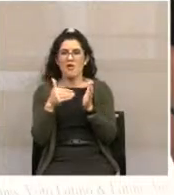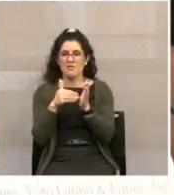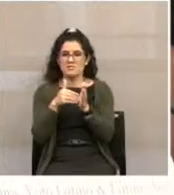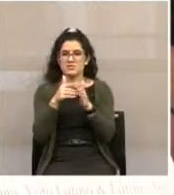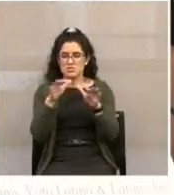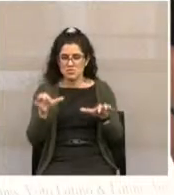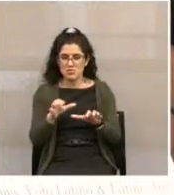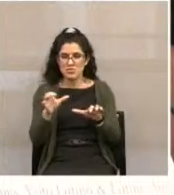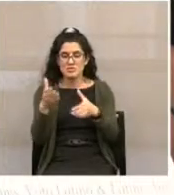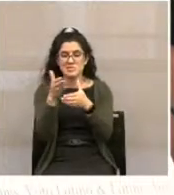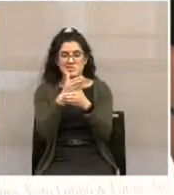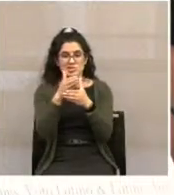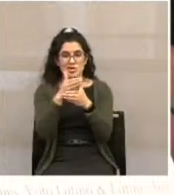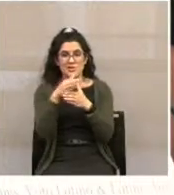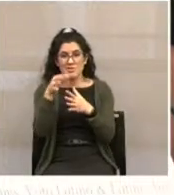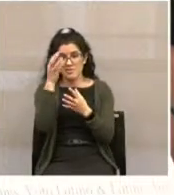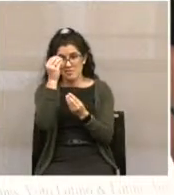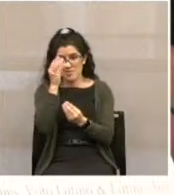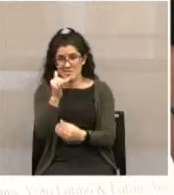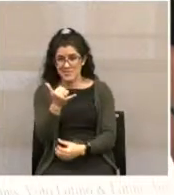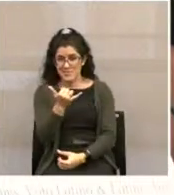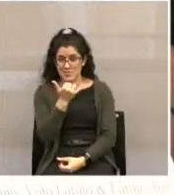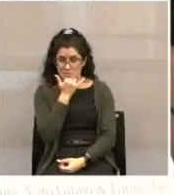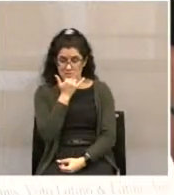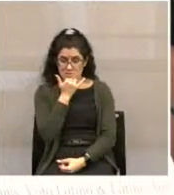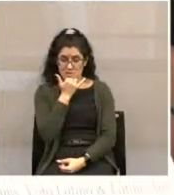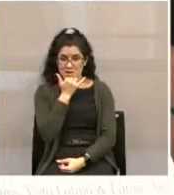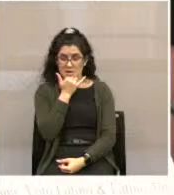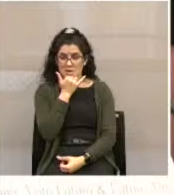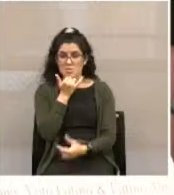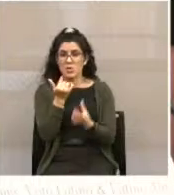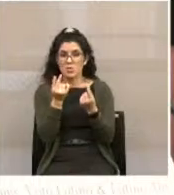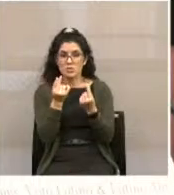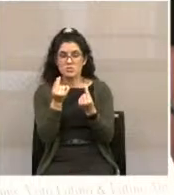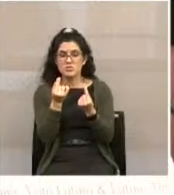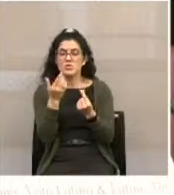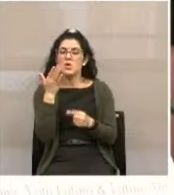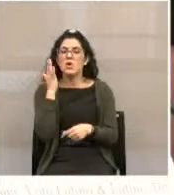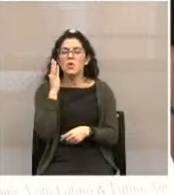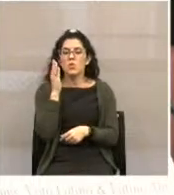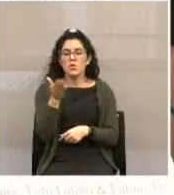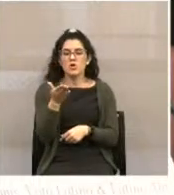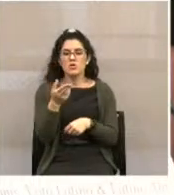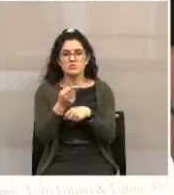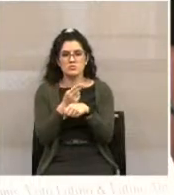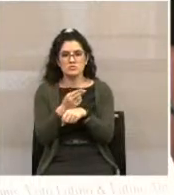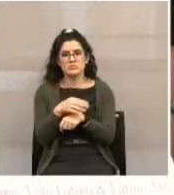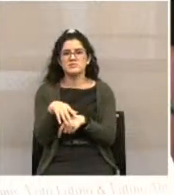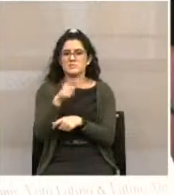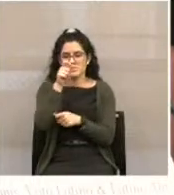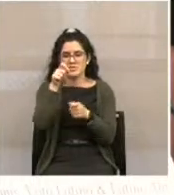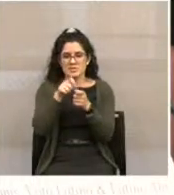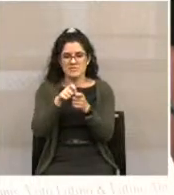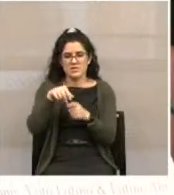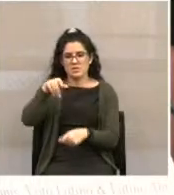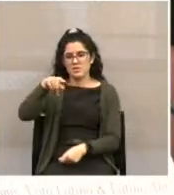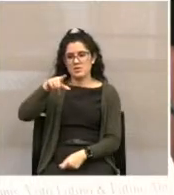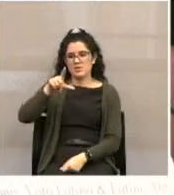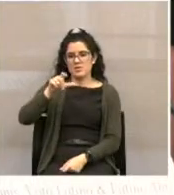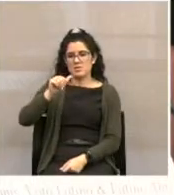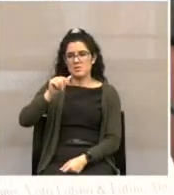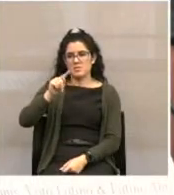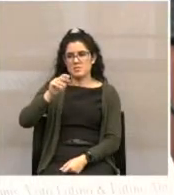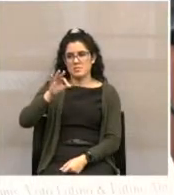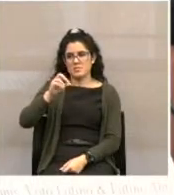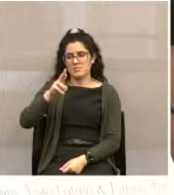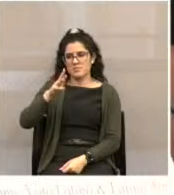consume and share that misinformation, but are more likely to use platforms that produce that information. The most dangerous